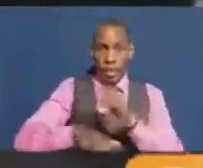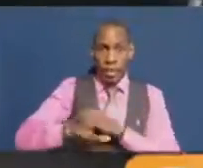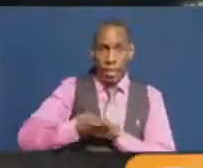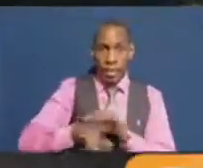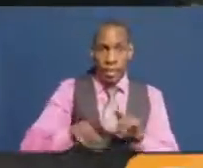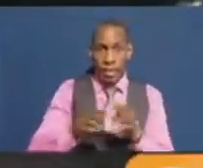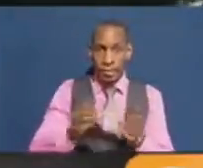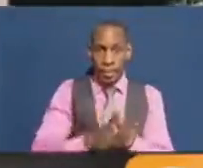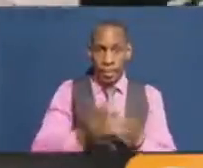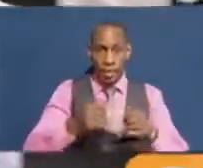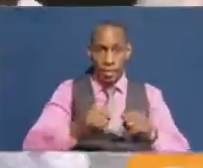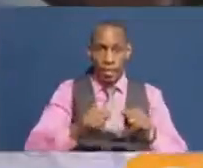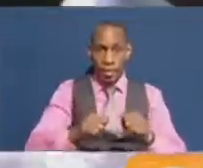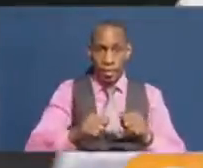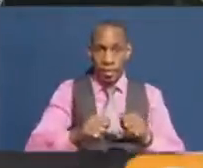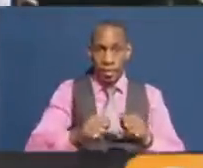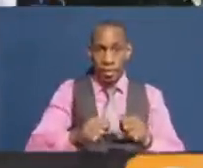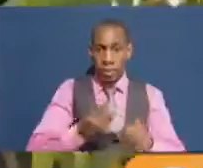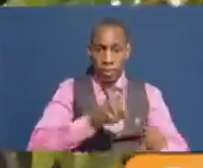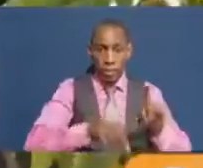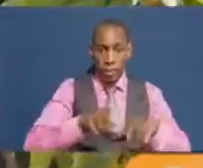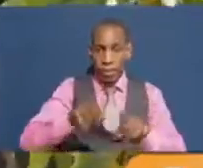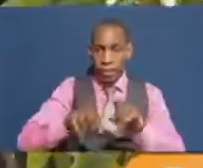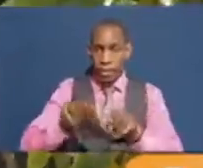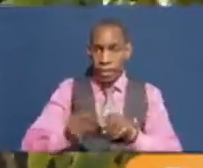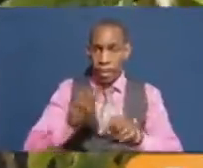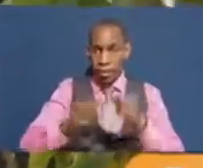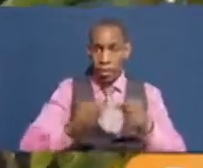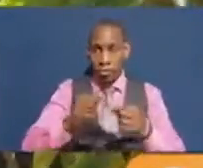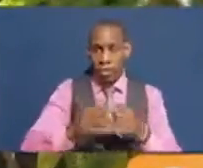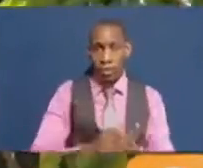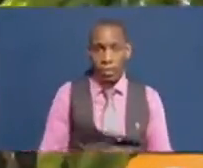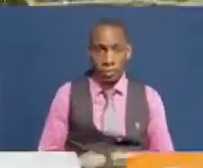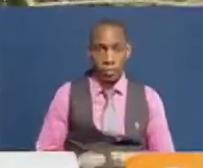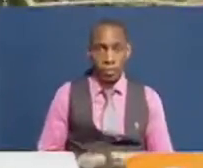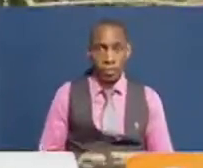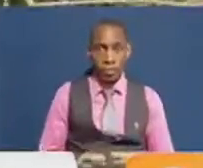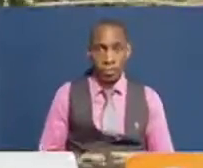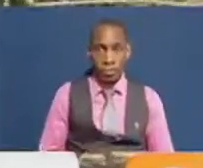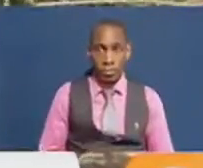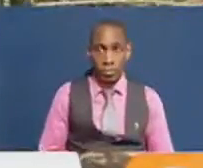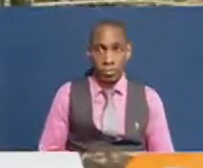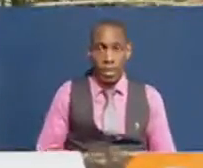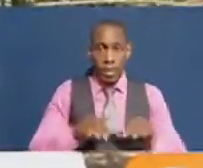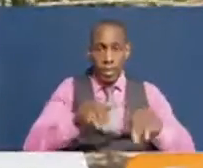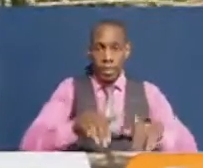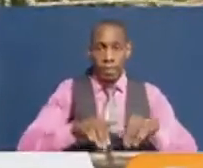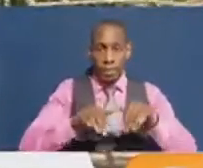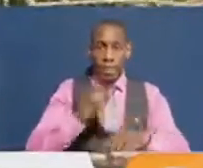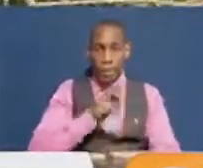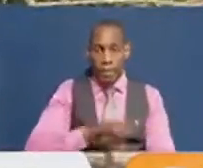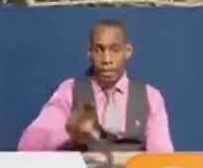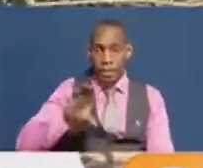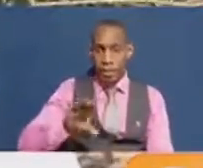where trials for the superior cassava varieties are ongoing. Mimi nimelima mihogo